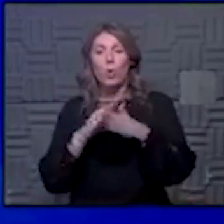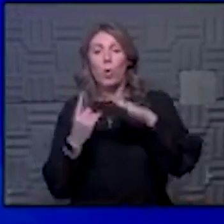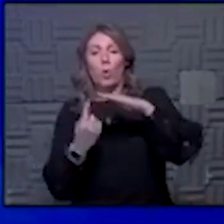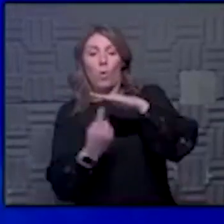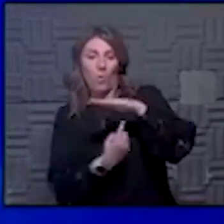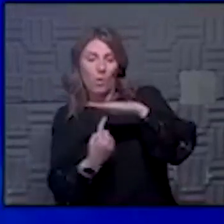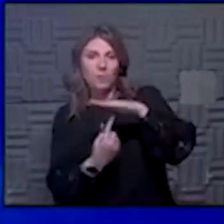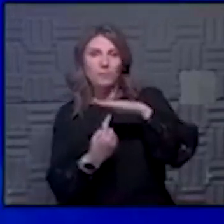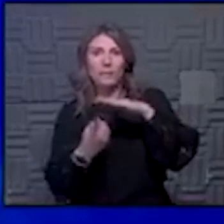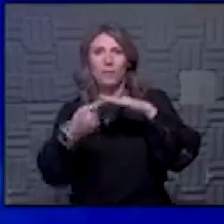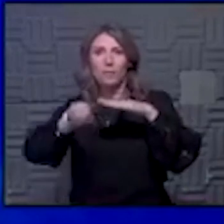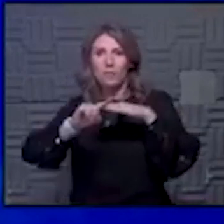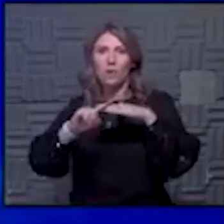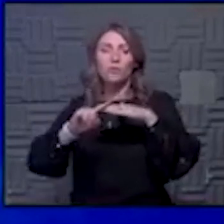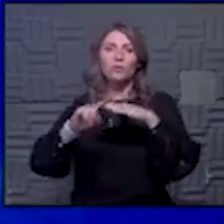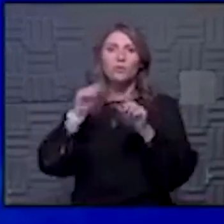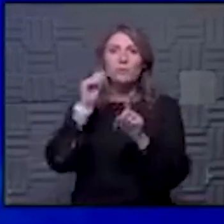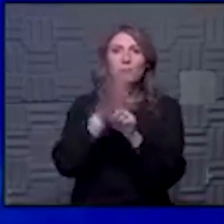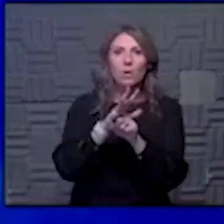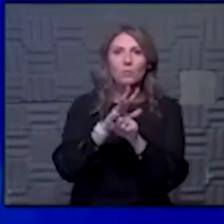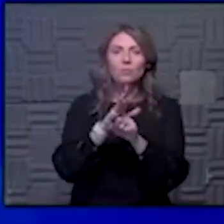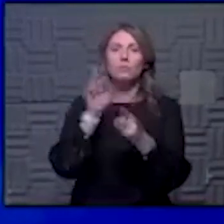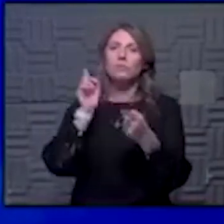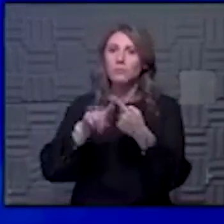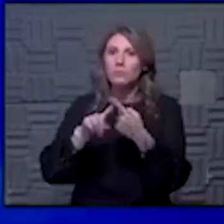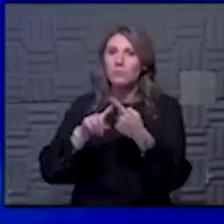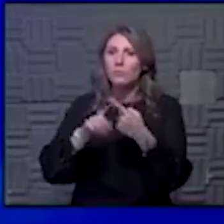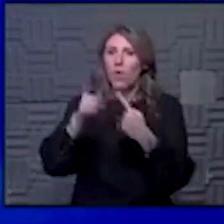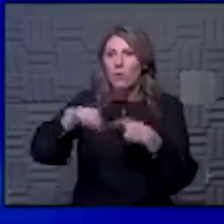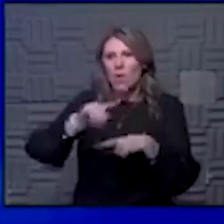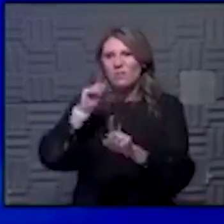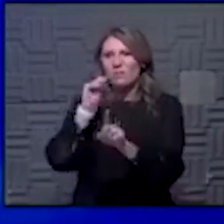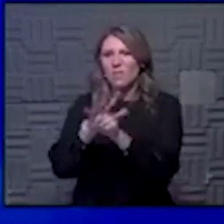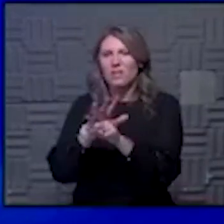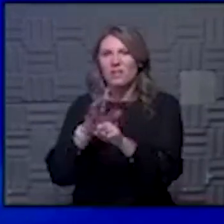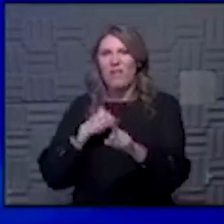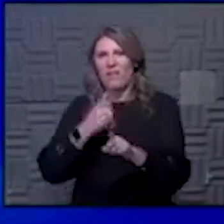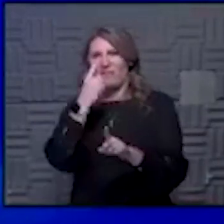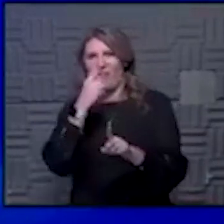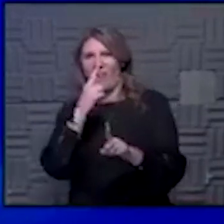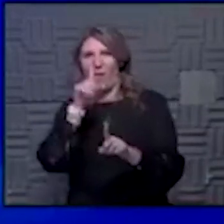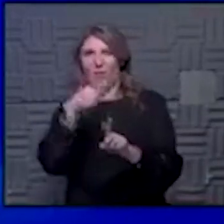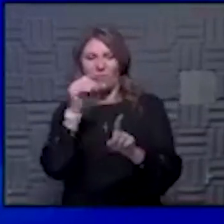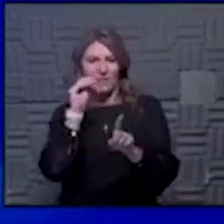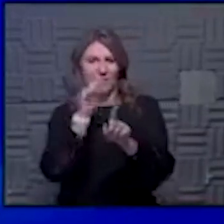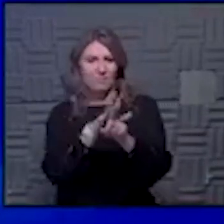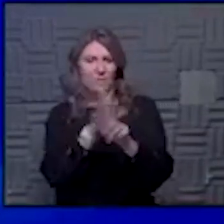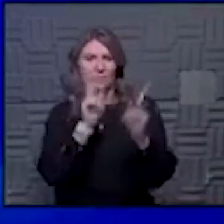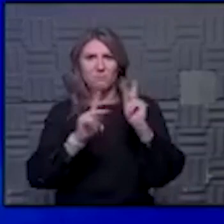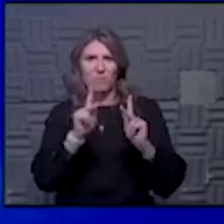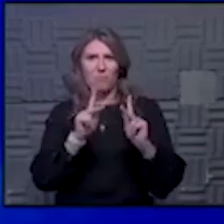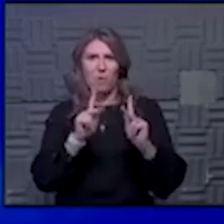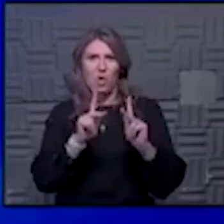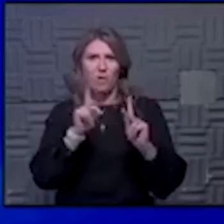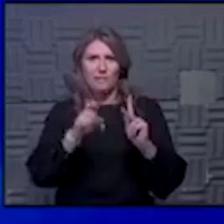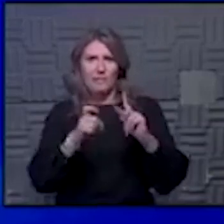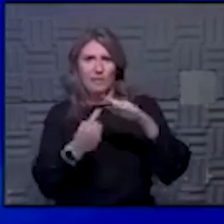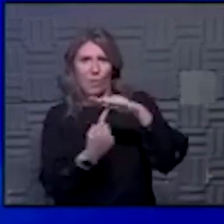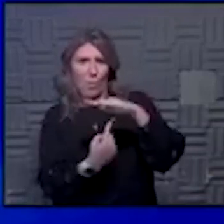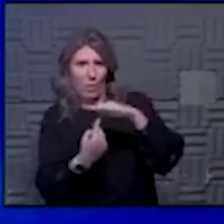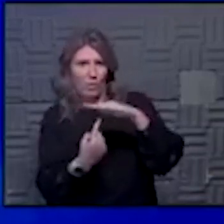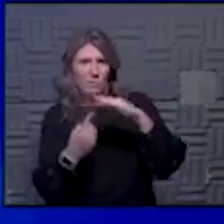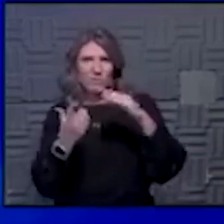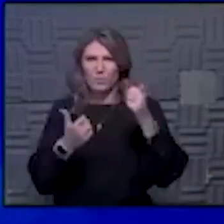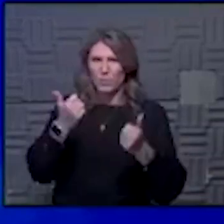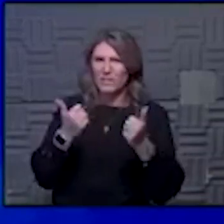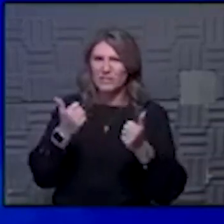have been exposed to someone who has been exposed. And I thought only exposed people needed quarantining, which is correct. So that's a